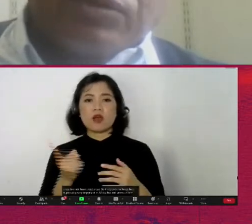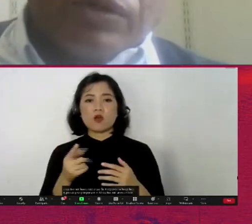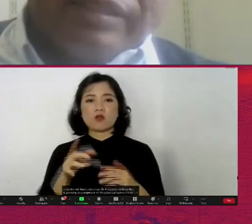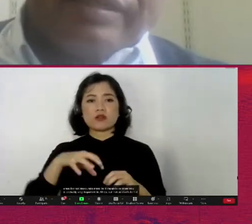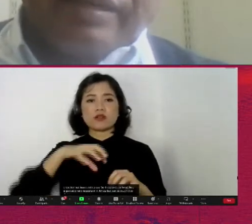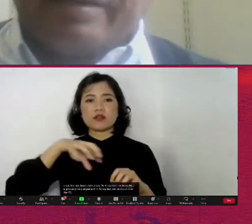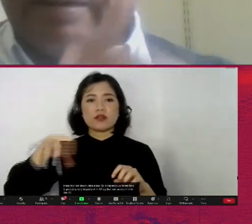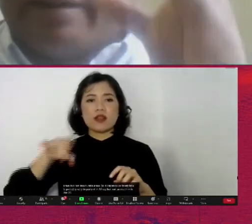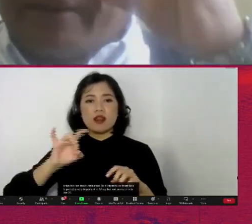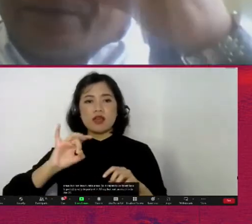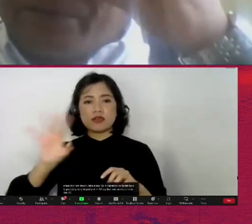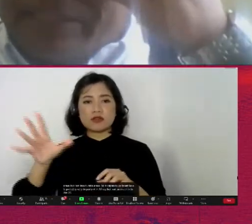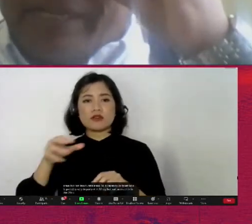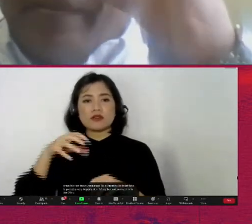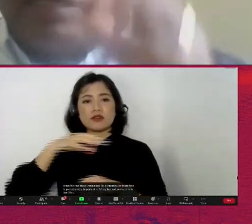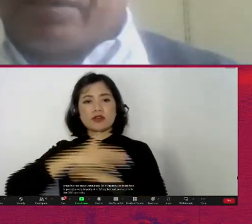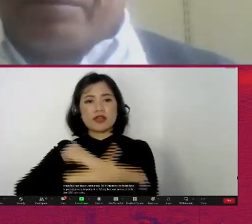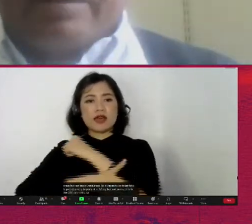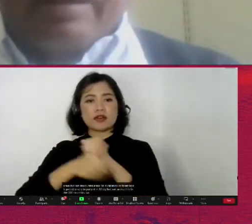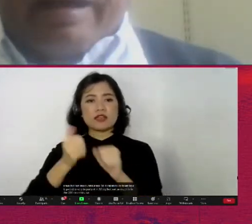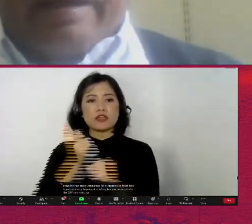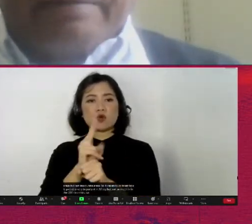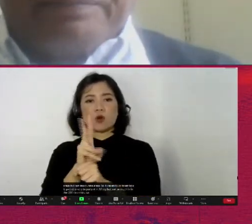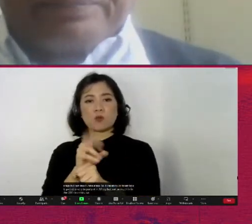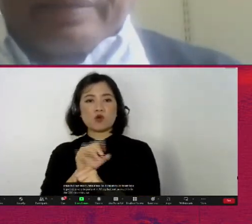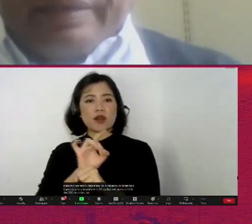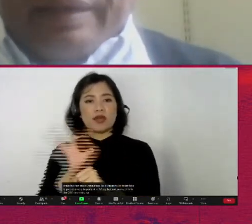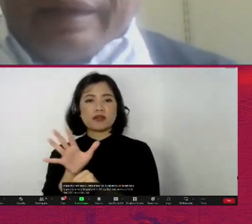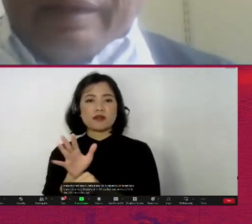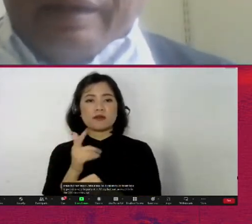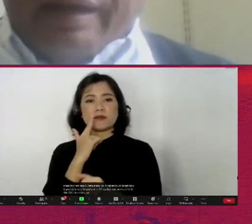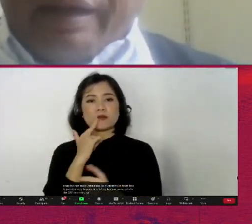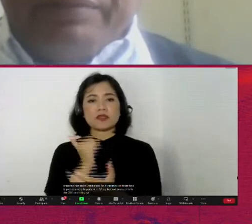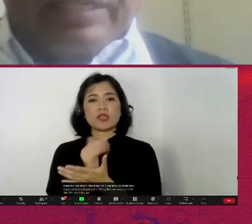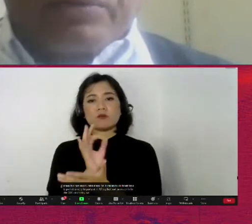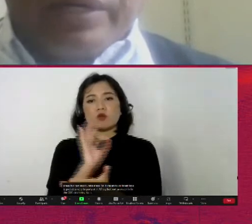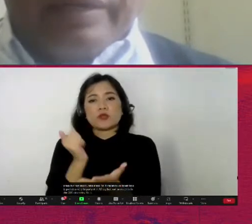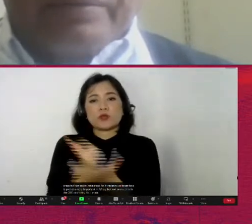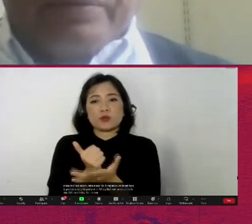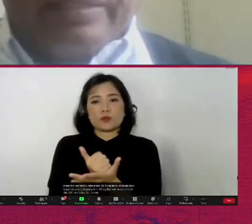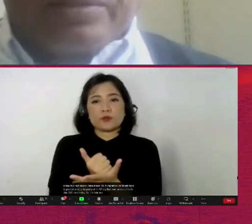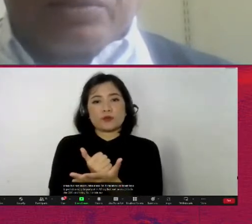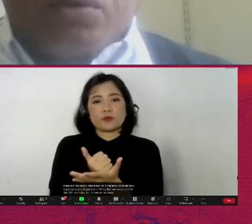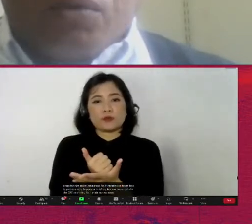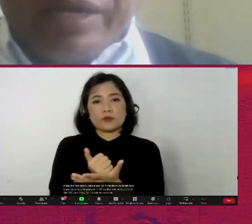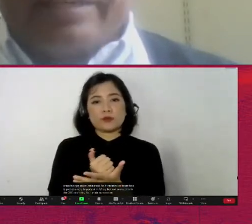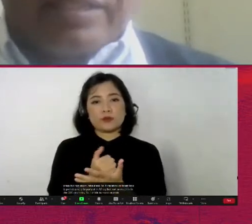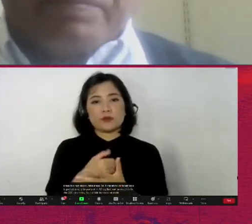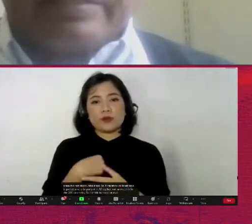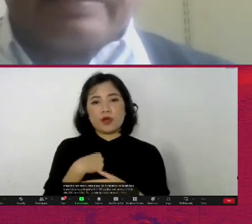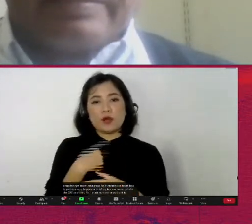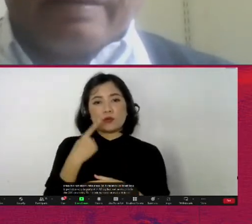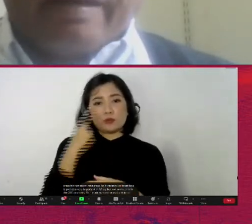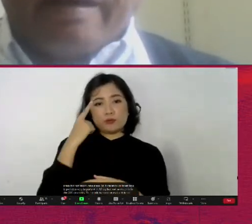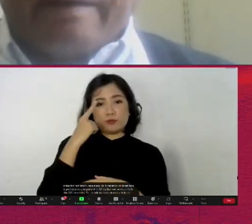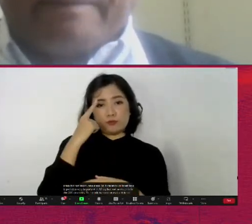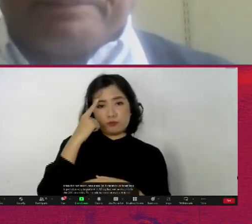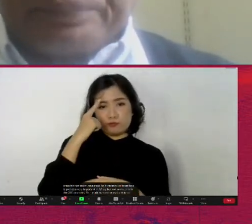the G20 countries. So I think we need to wait a little